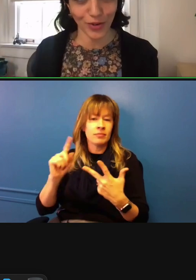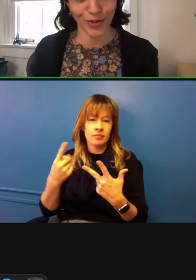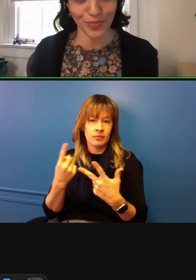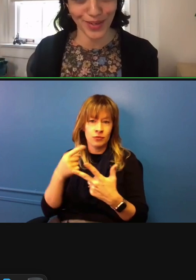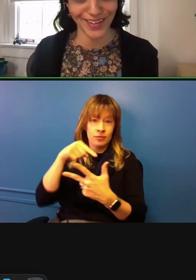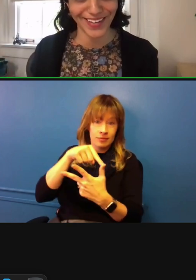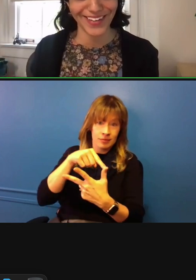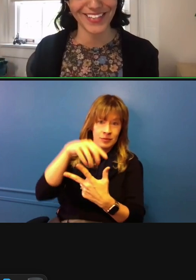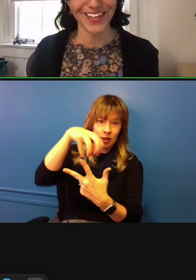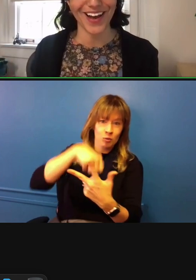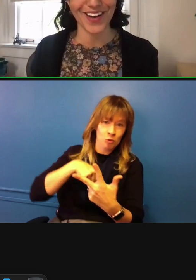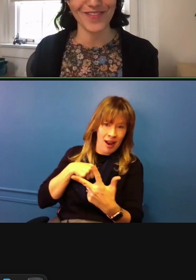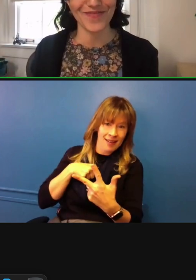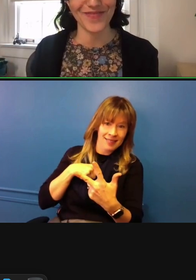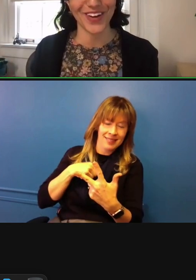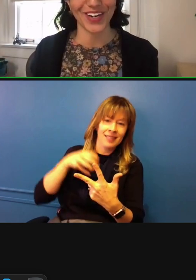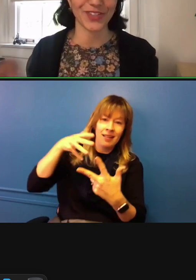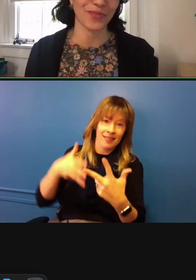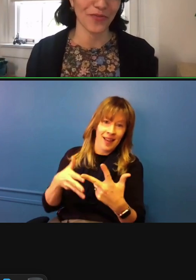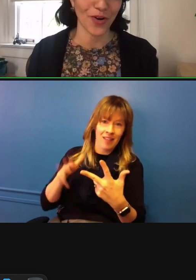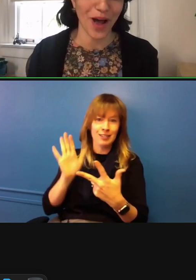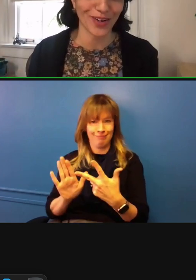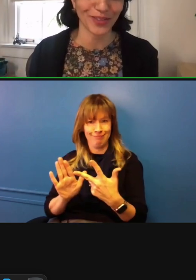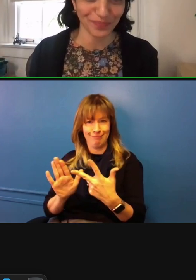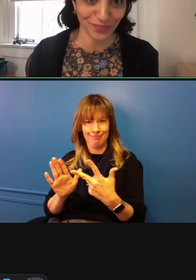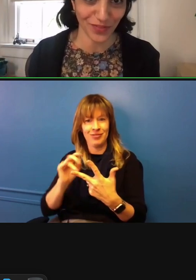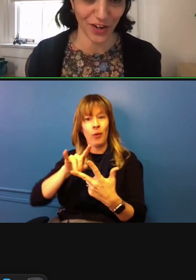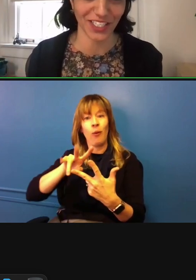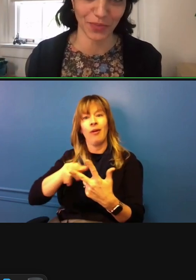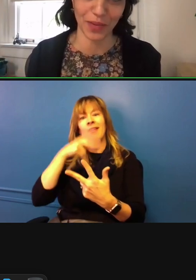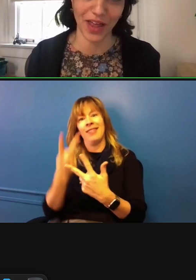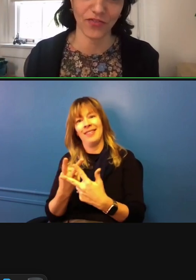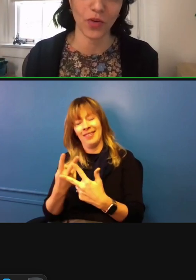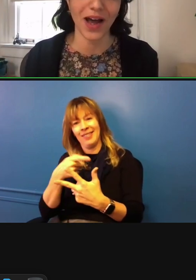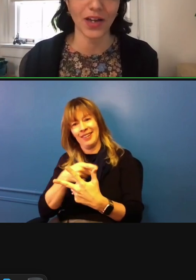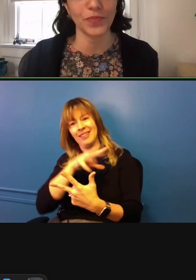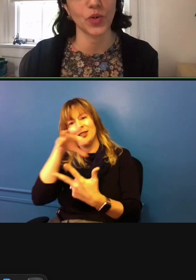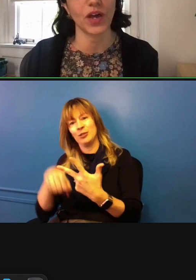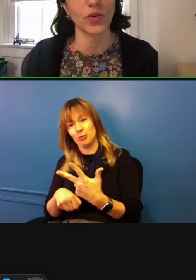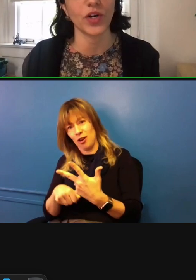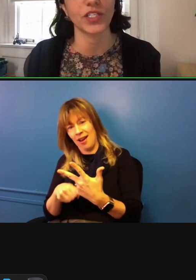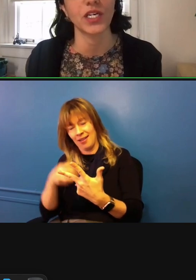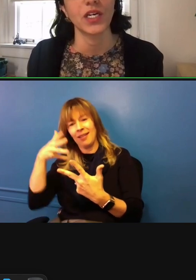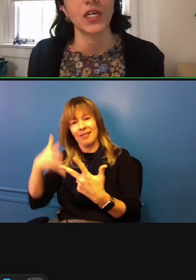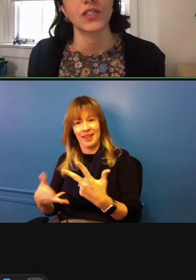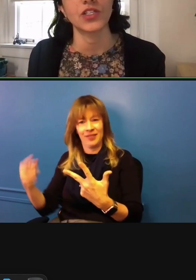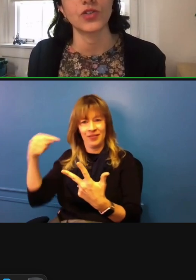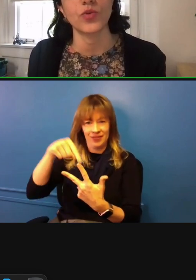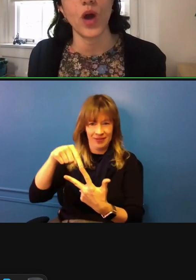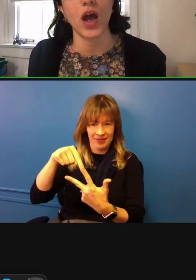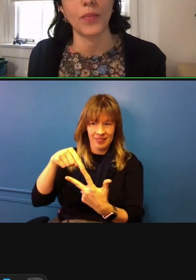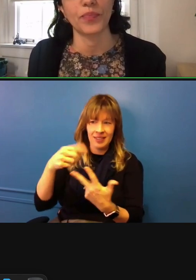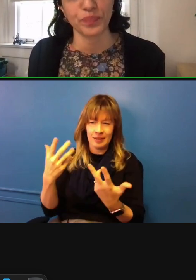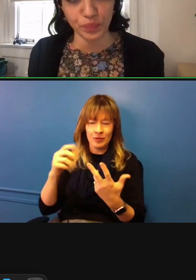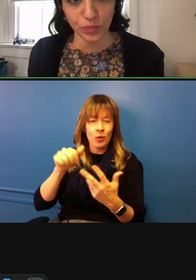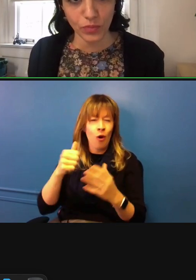the other group's variance from the full model, variance explained by the full model. So in other words,